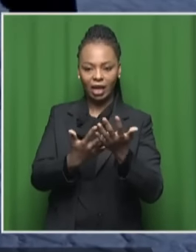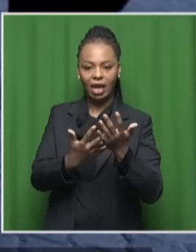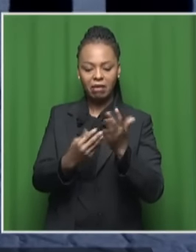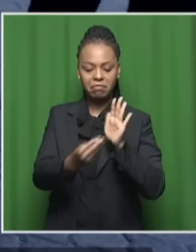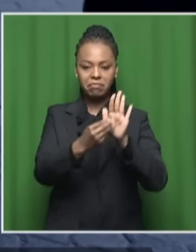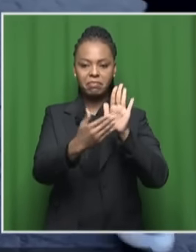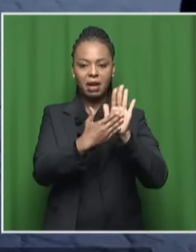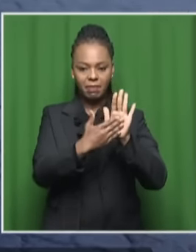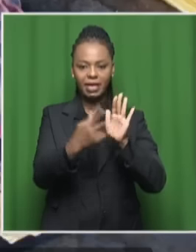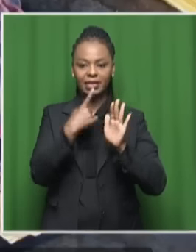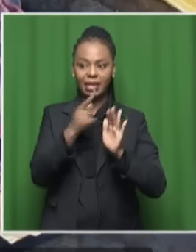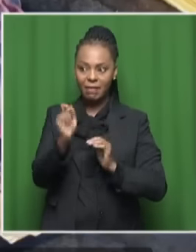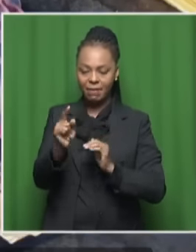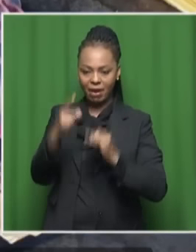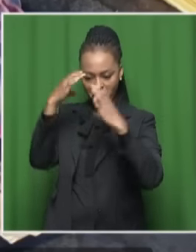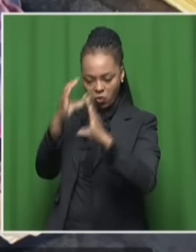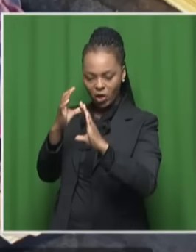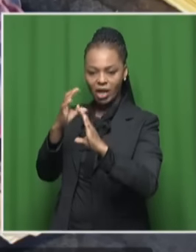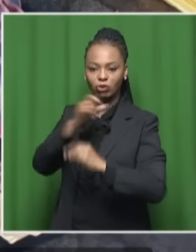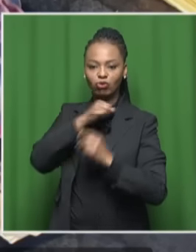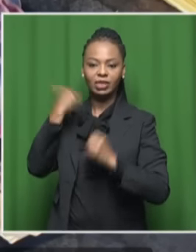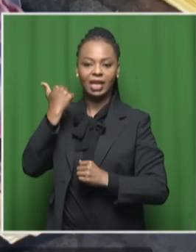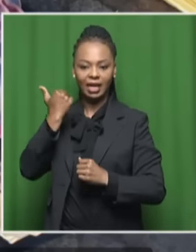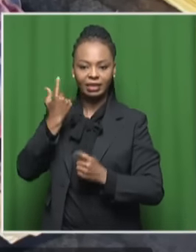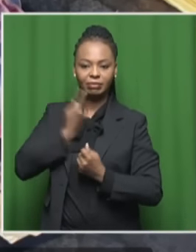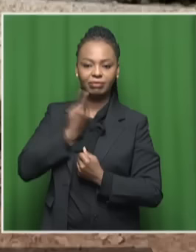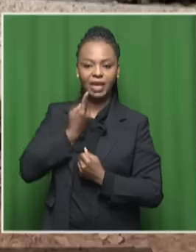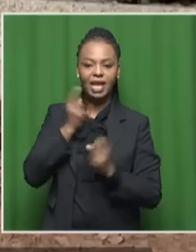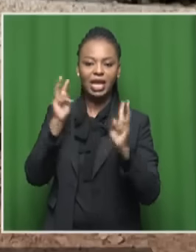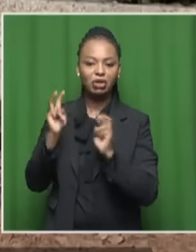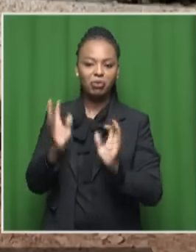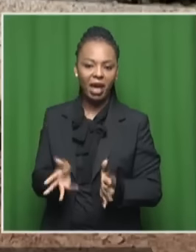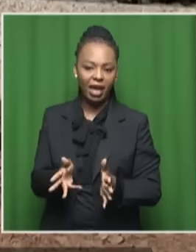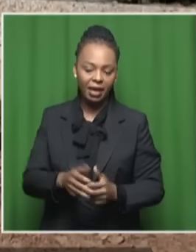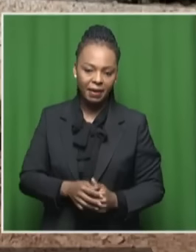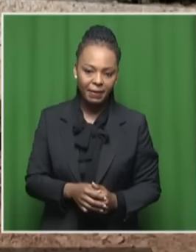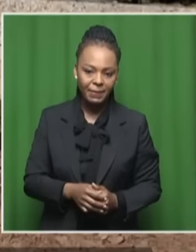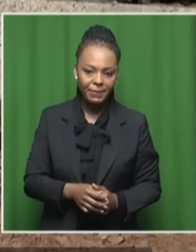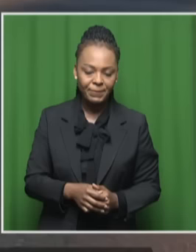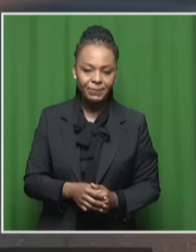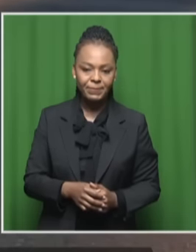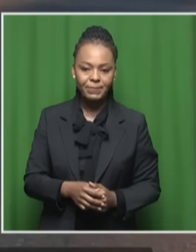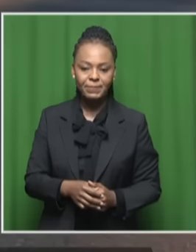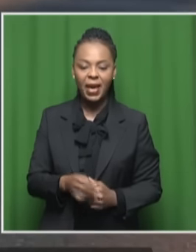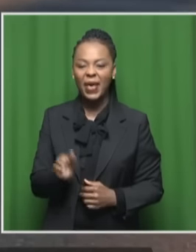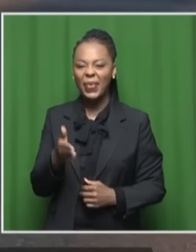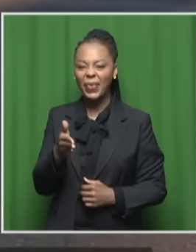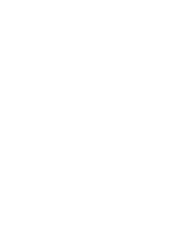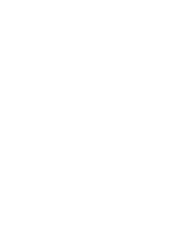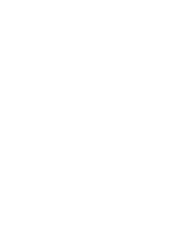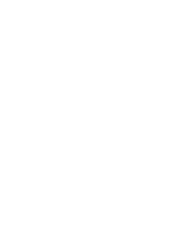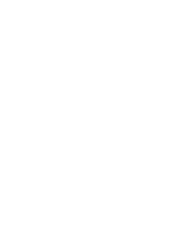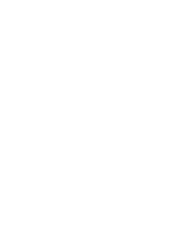a standalone matter. I'm Rapelang Khatebe for SABC News, Lesotho.